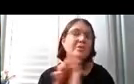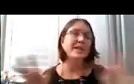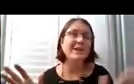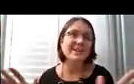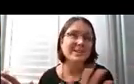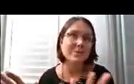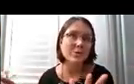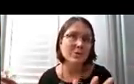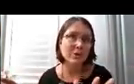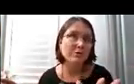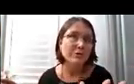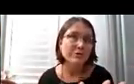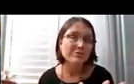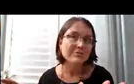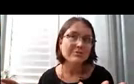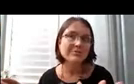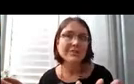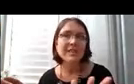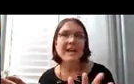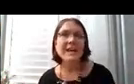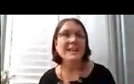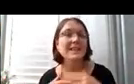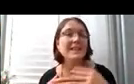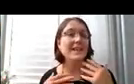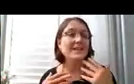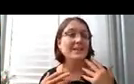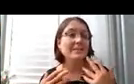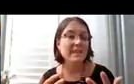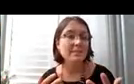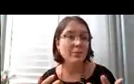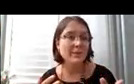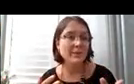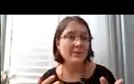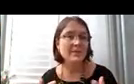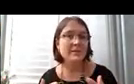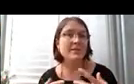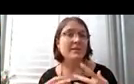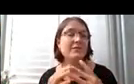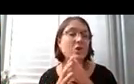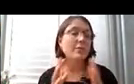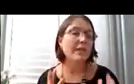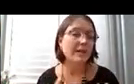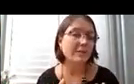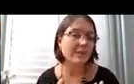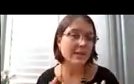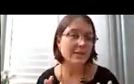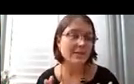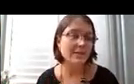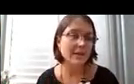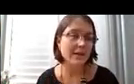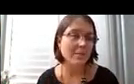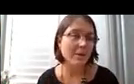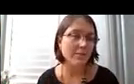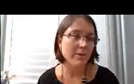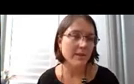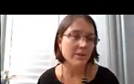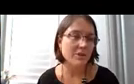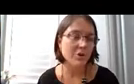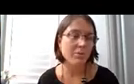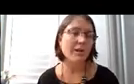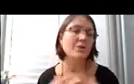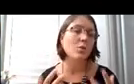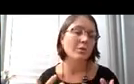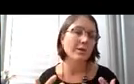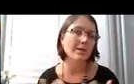that nobody else has thought of. And then they get 3 points if nobody else has come up with